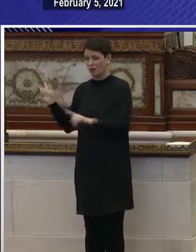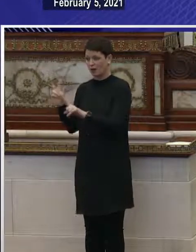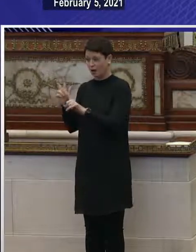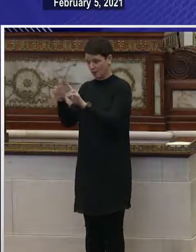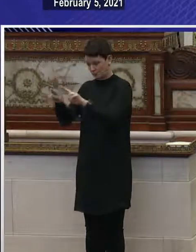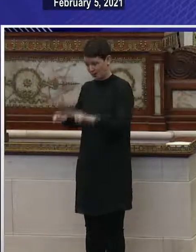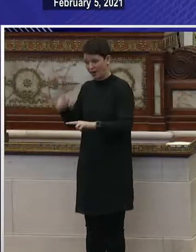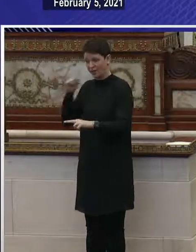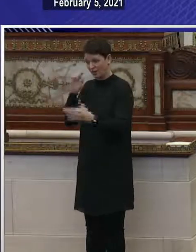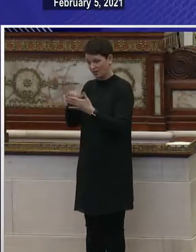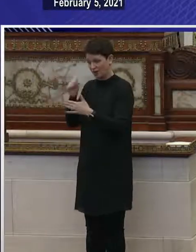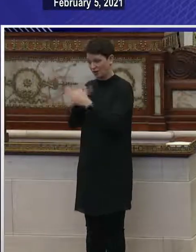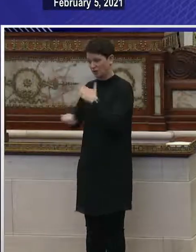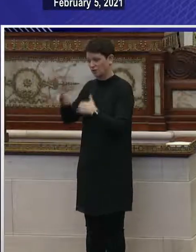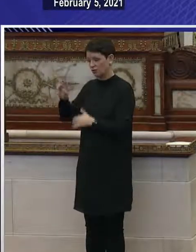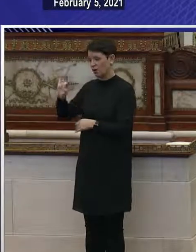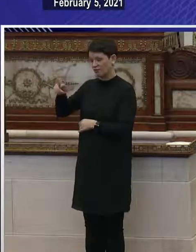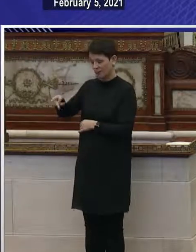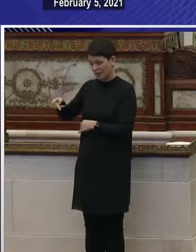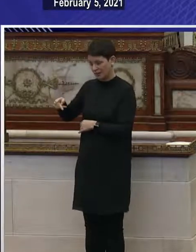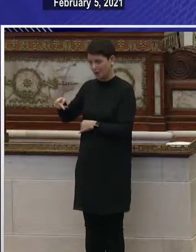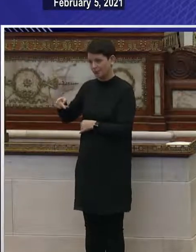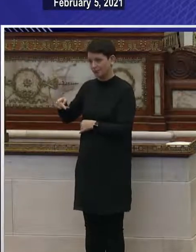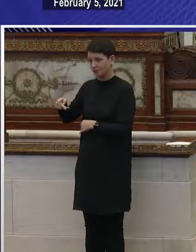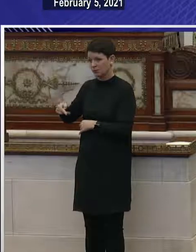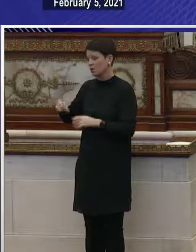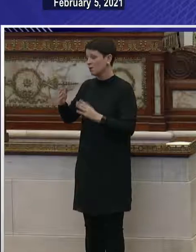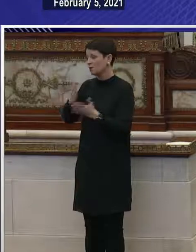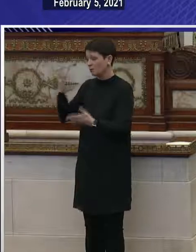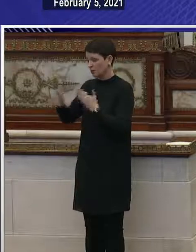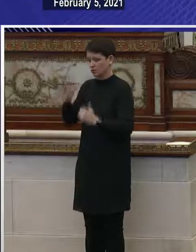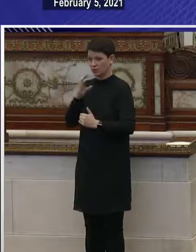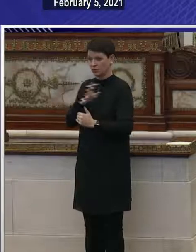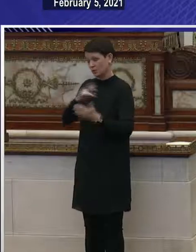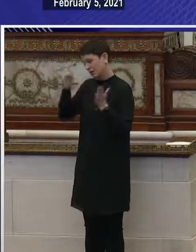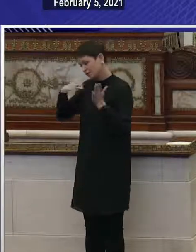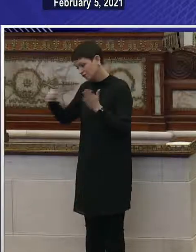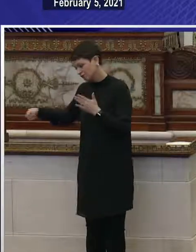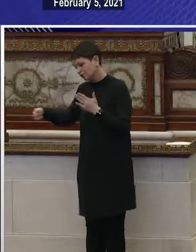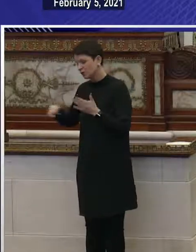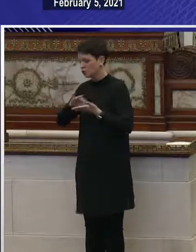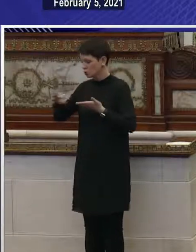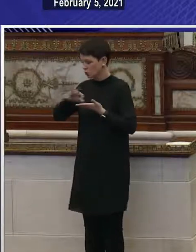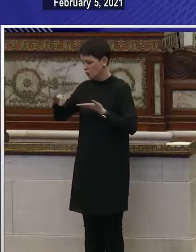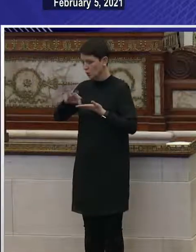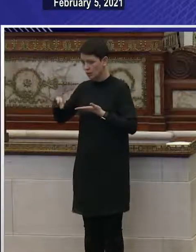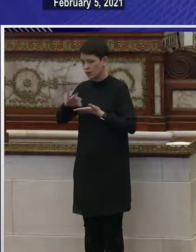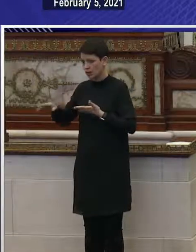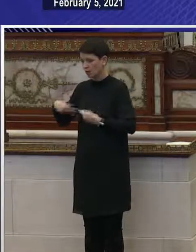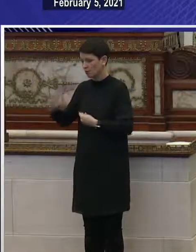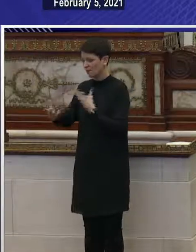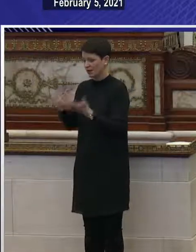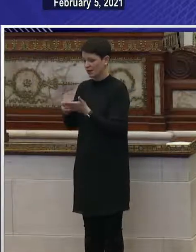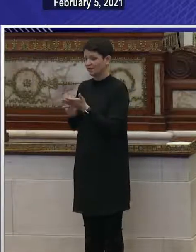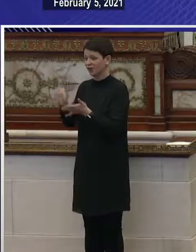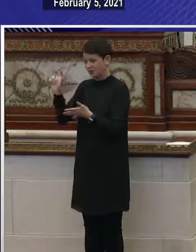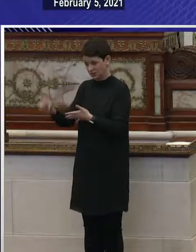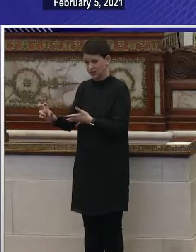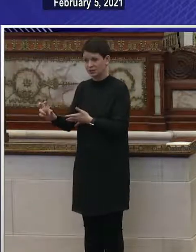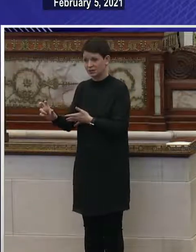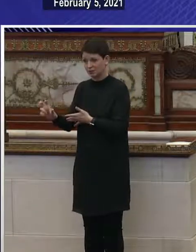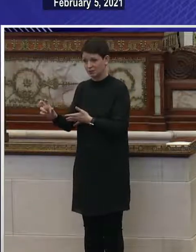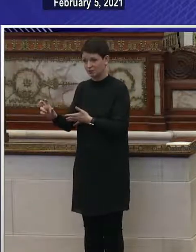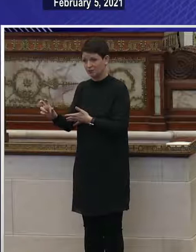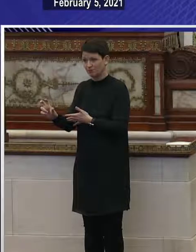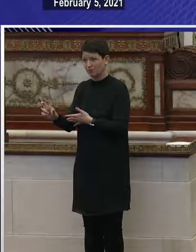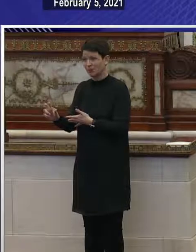testing under that request for proposals. Those proposals were reviewed by a committee. They were scored and they were provided funding. So